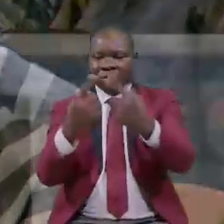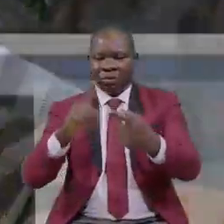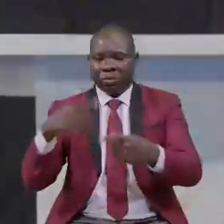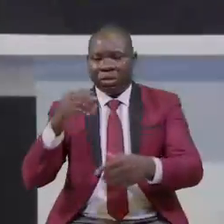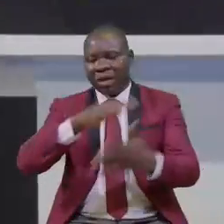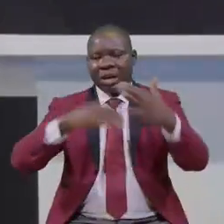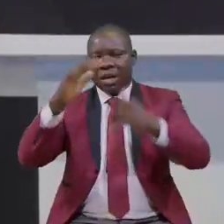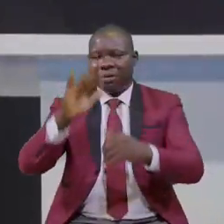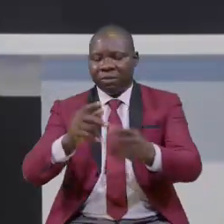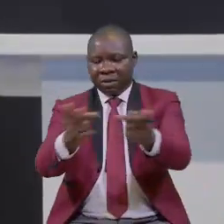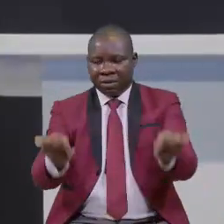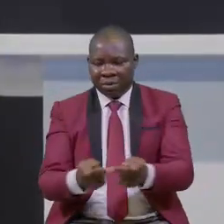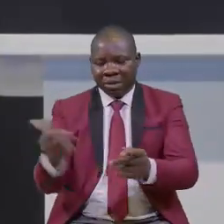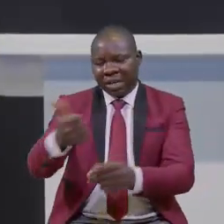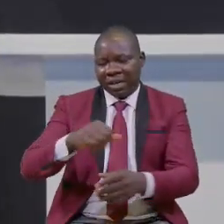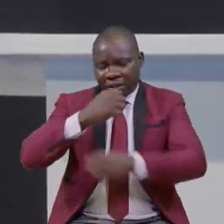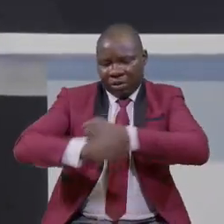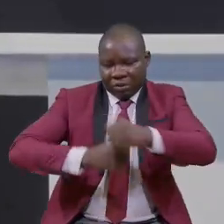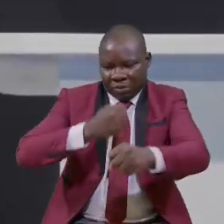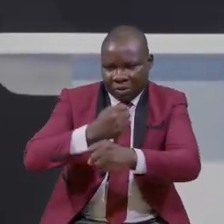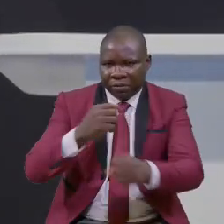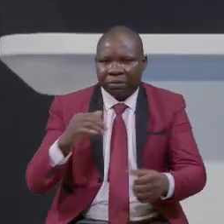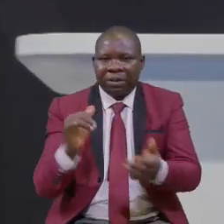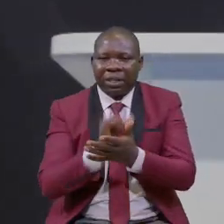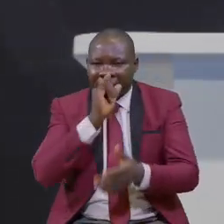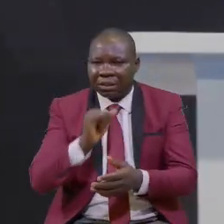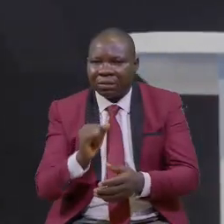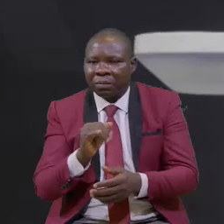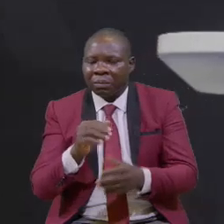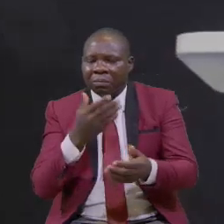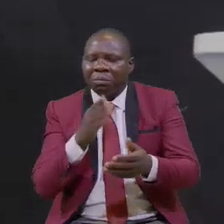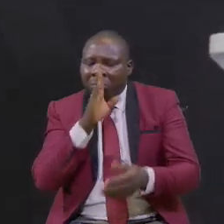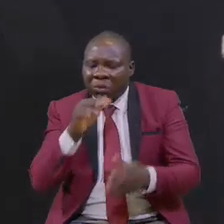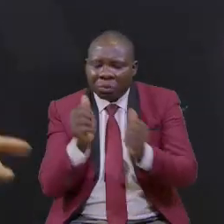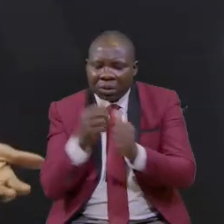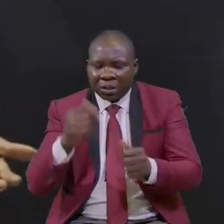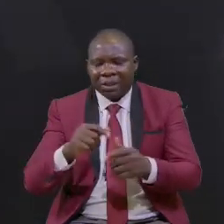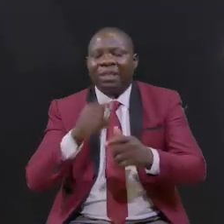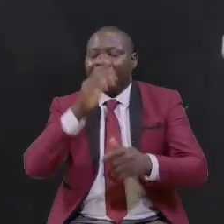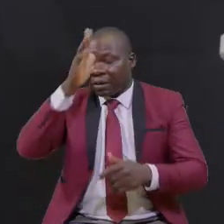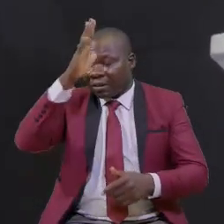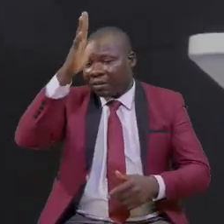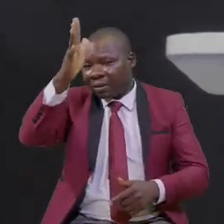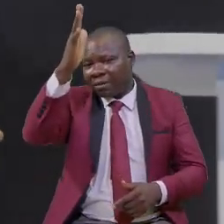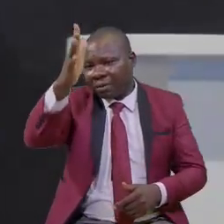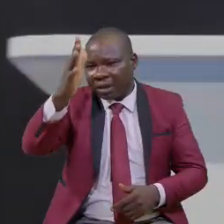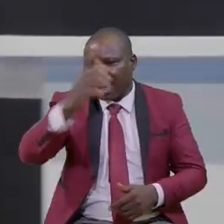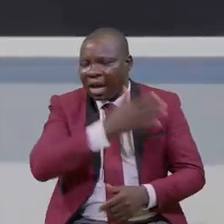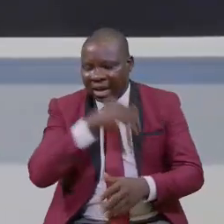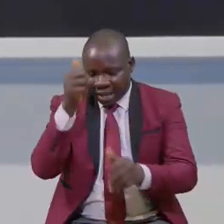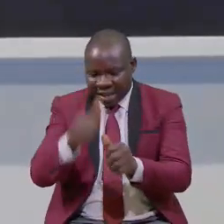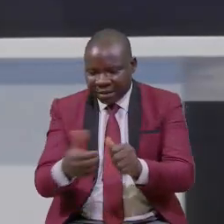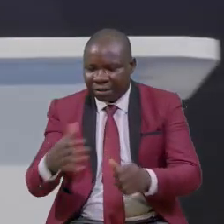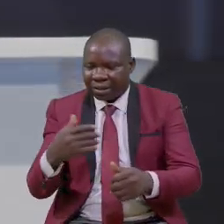Any suffering is being with a great grandfather, and you know, everything has been flowing in the